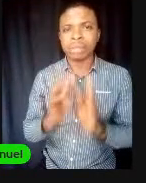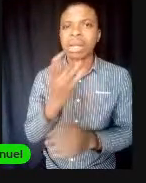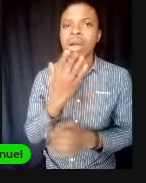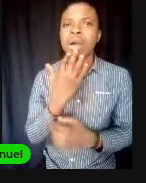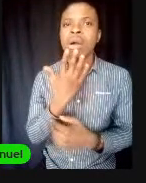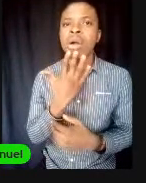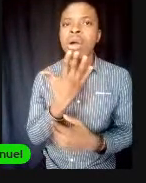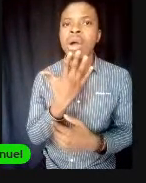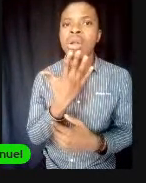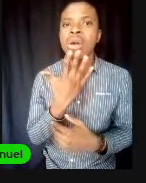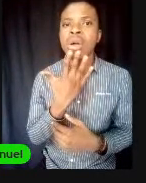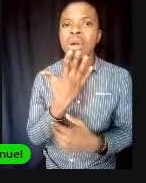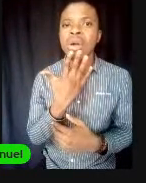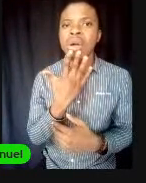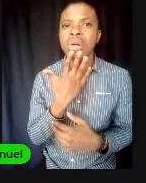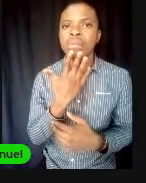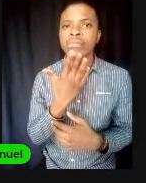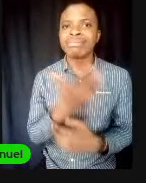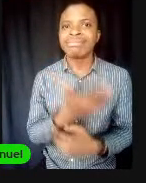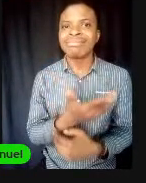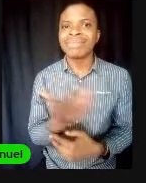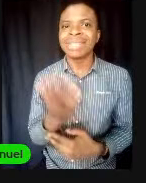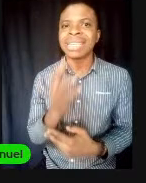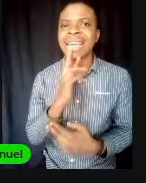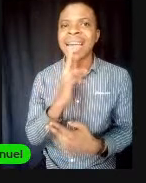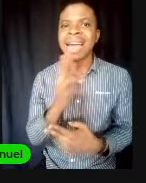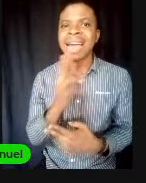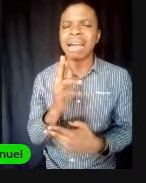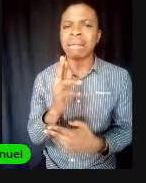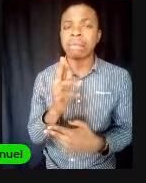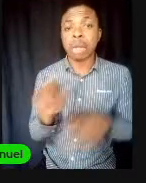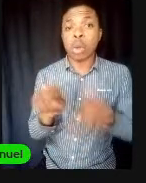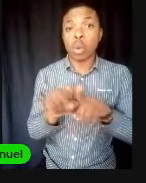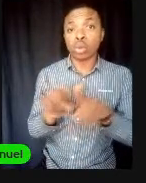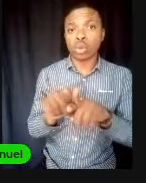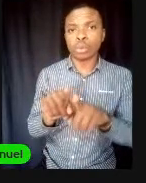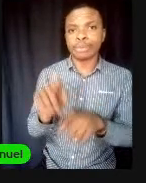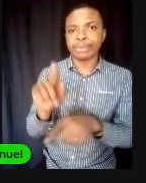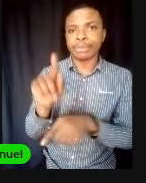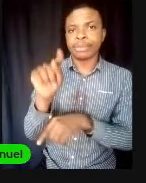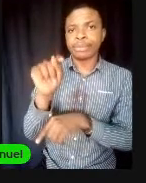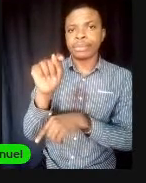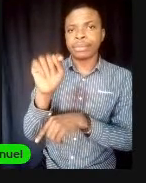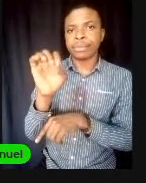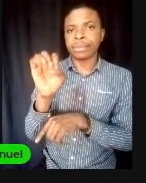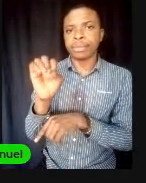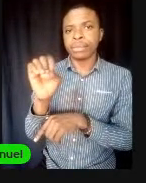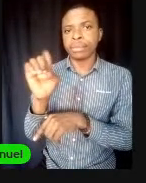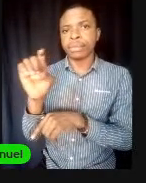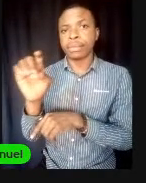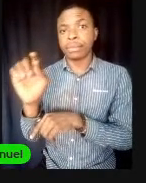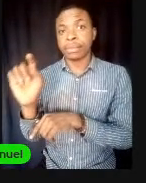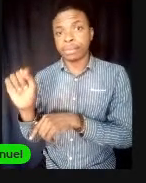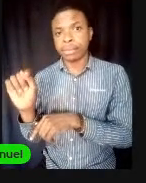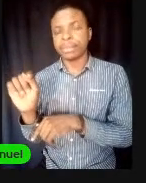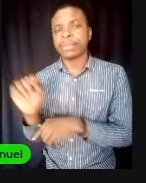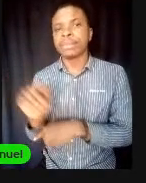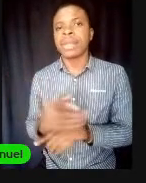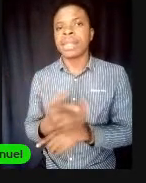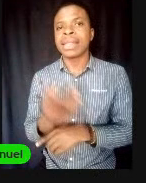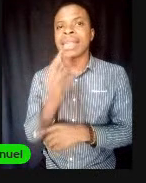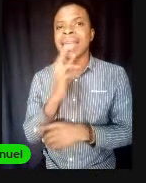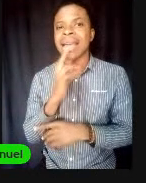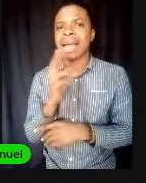are the basic things. Then text, of course, for to pass a message. But we'll talk more on that in our next class.